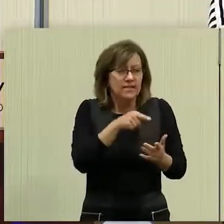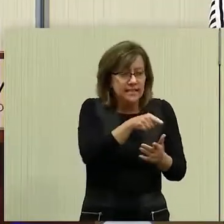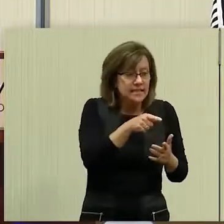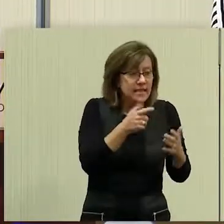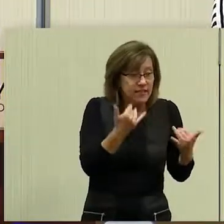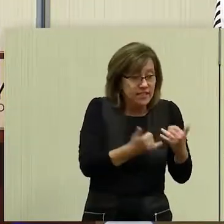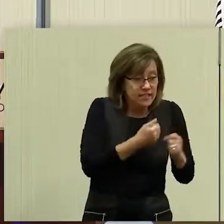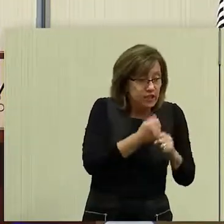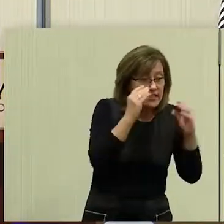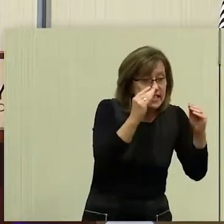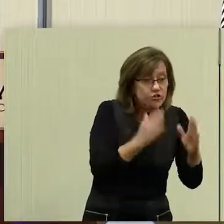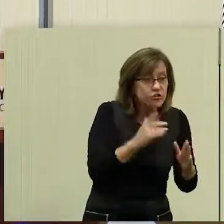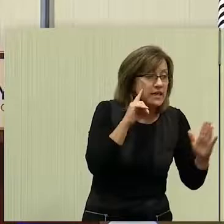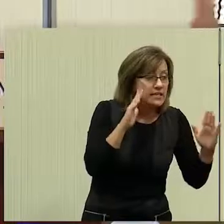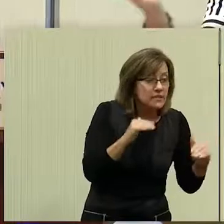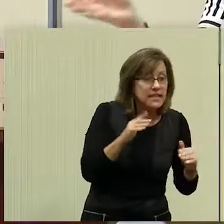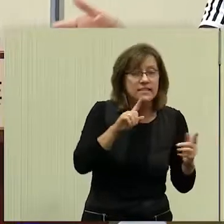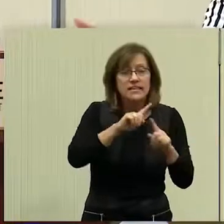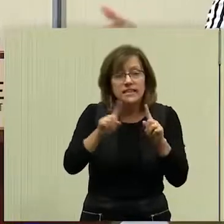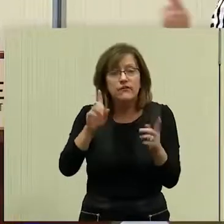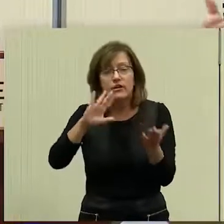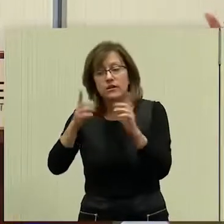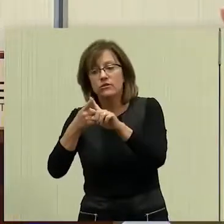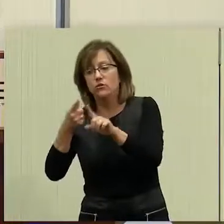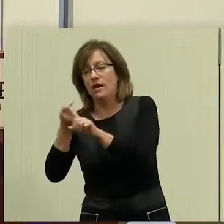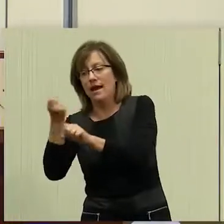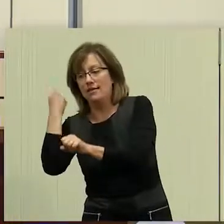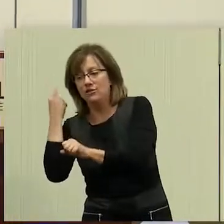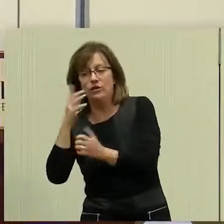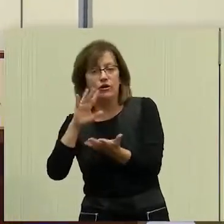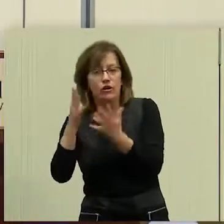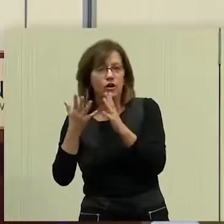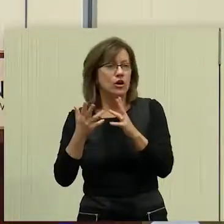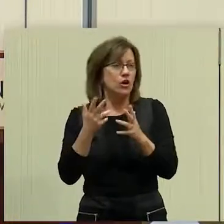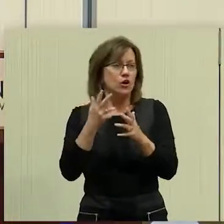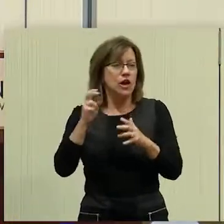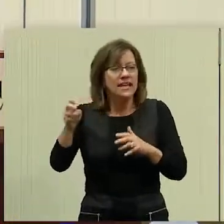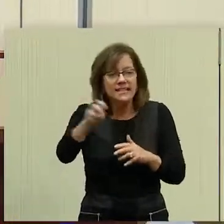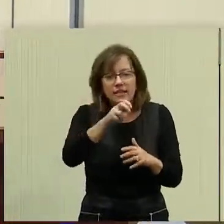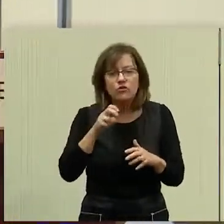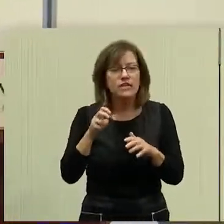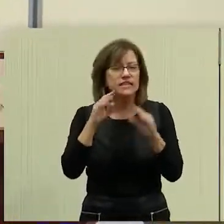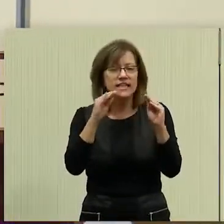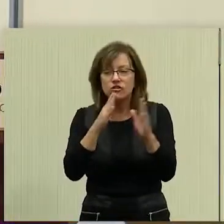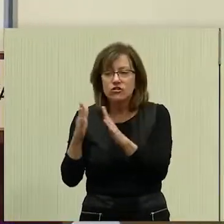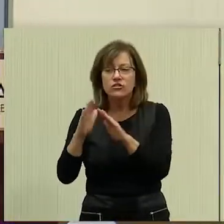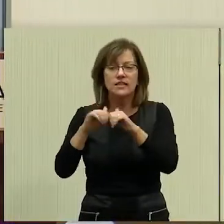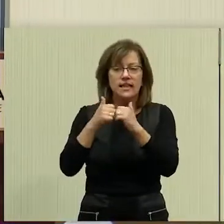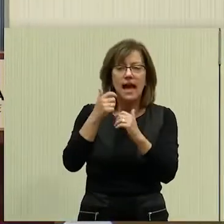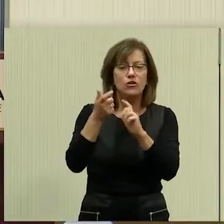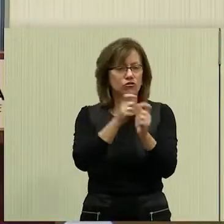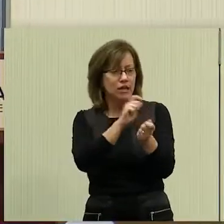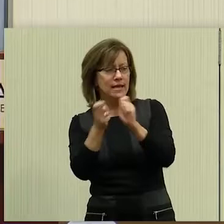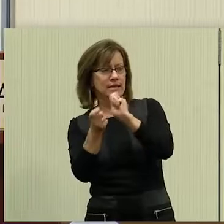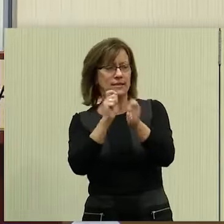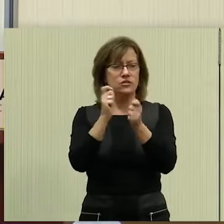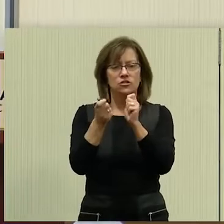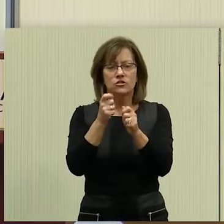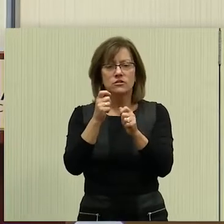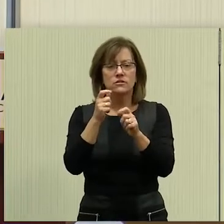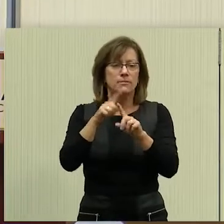or the itinerant person they worked with in a different kind of setting. So thinking about that and how we can help children learn those